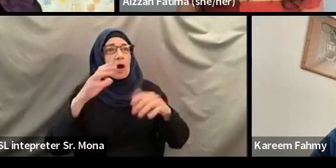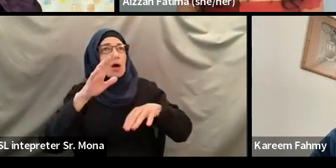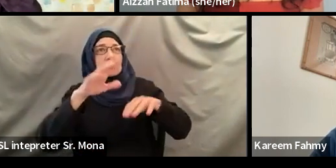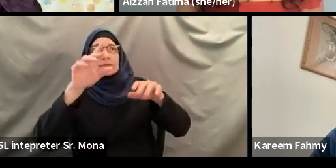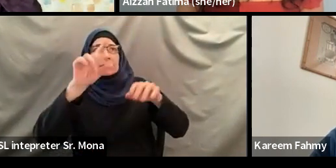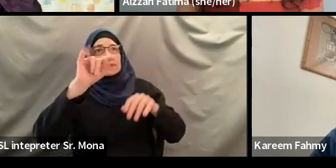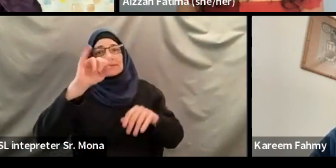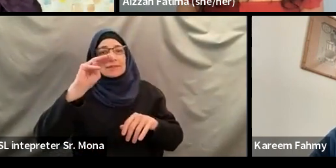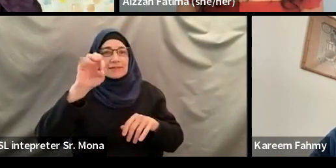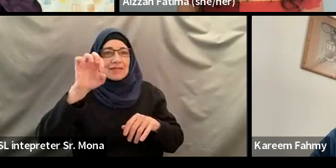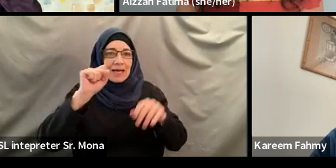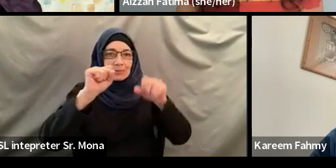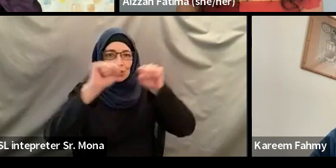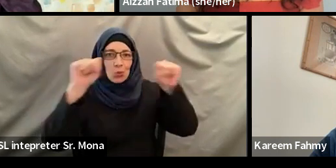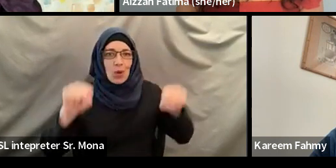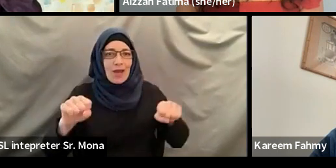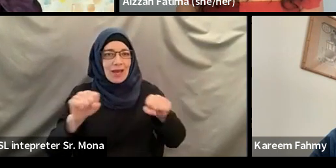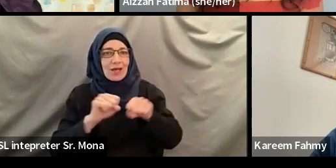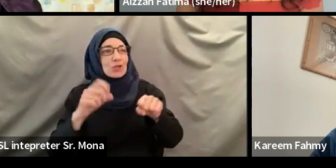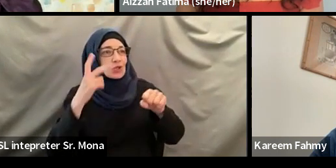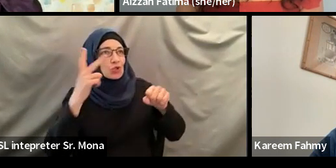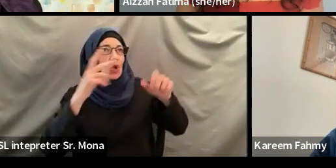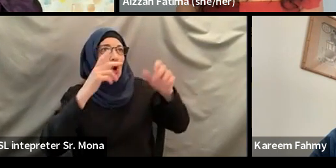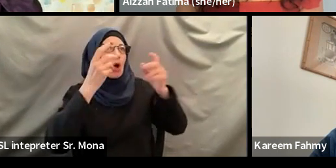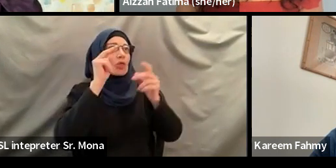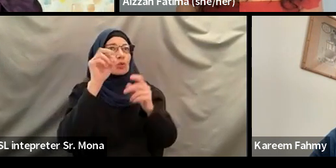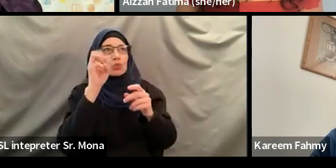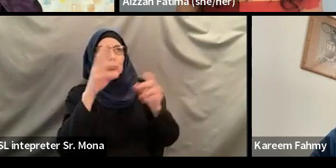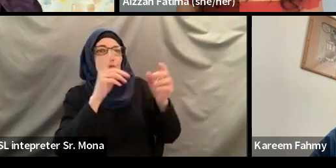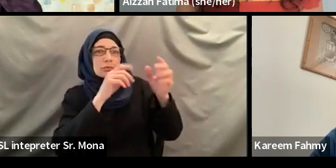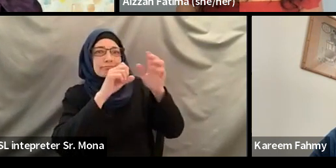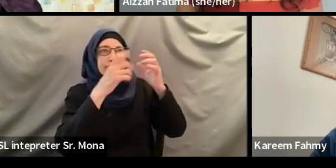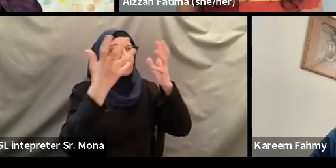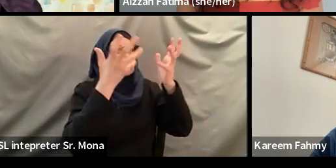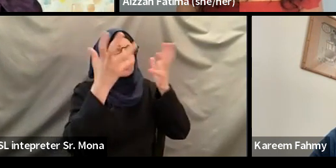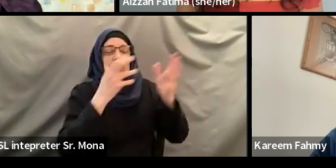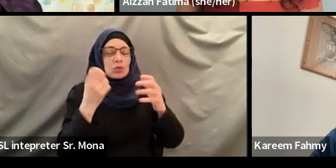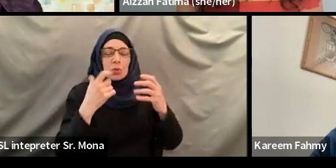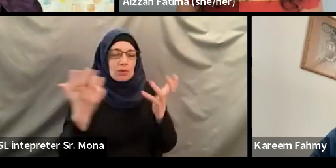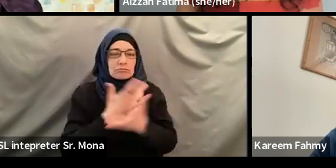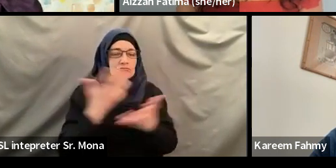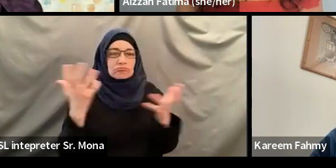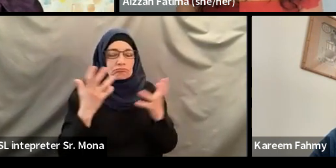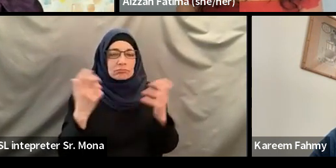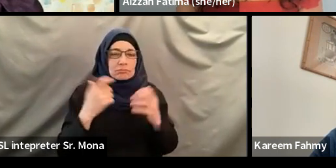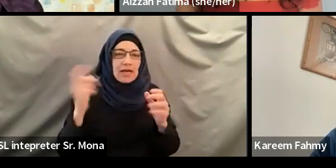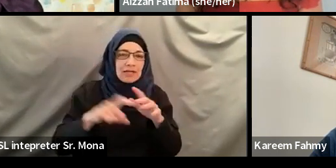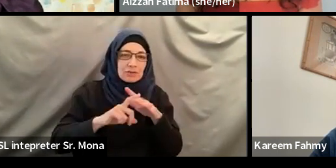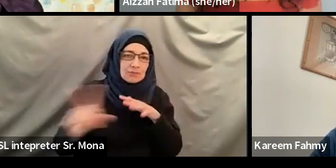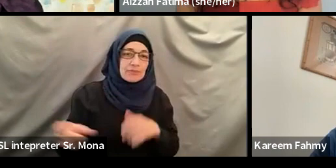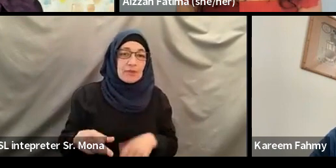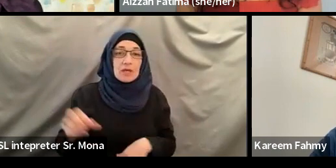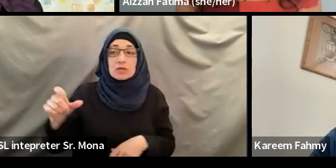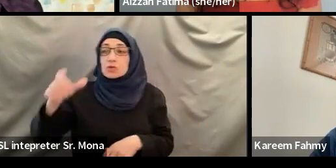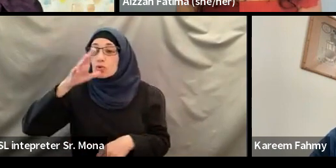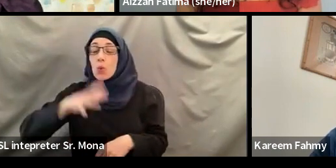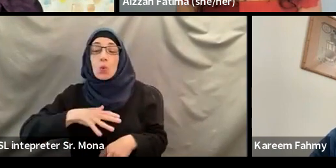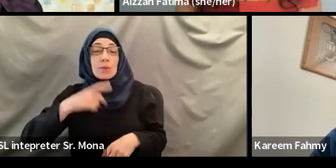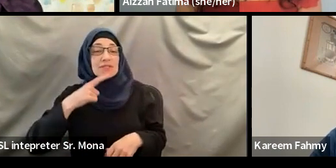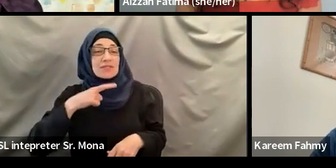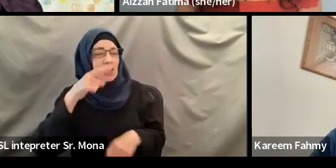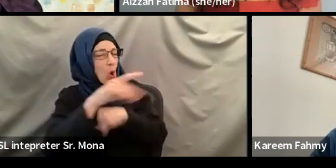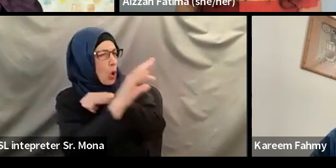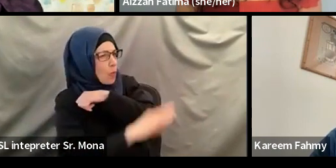saw that, and I was just like, gotta keep going. And a woman was like, "Foreigners, you did this," and spat on